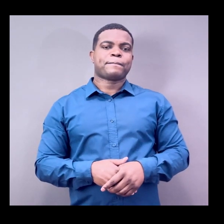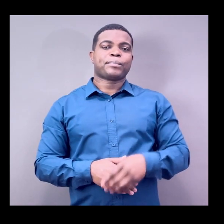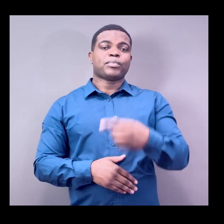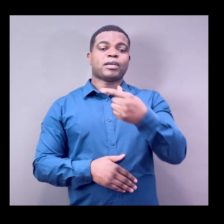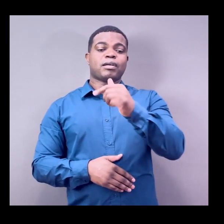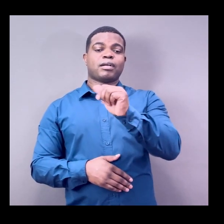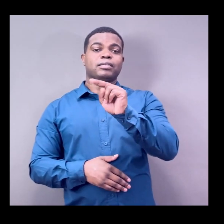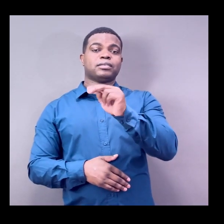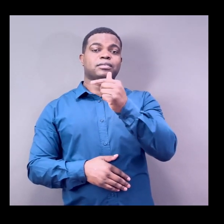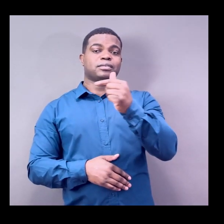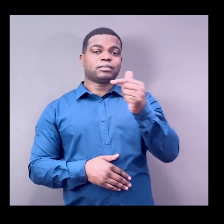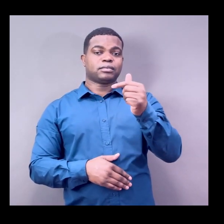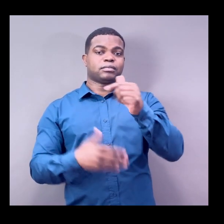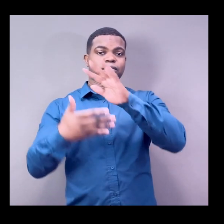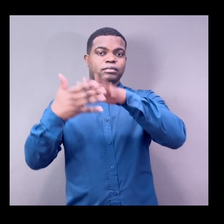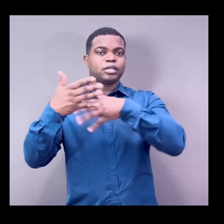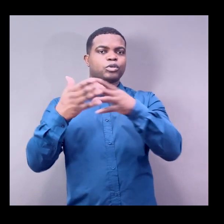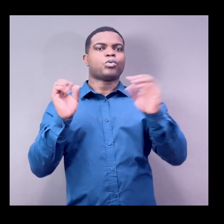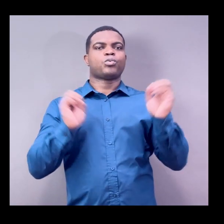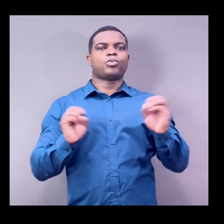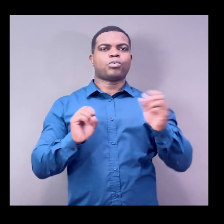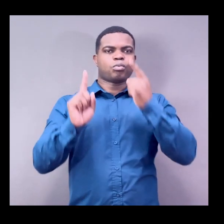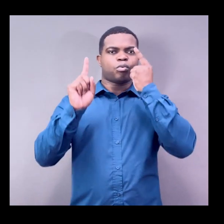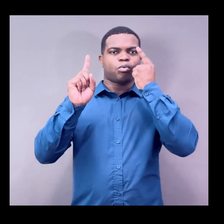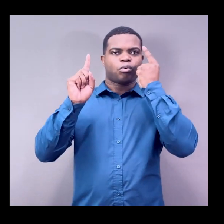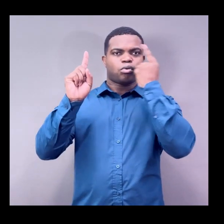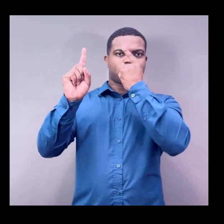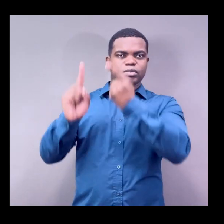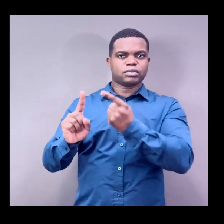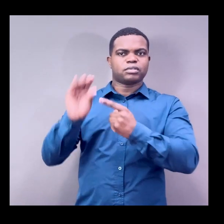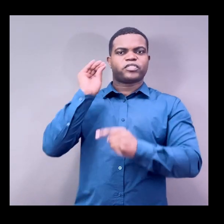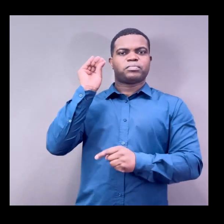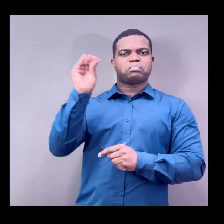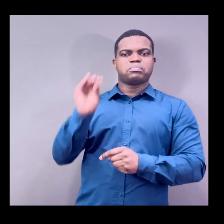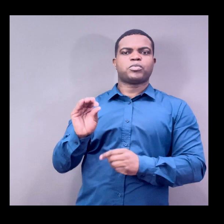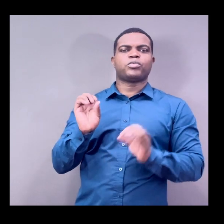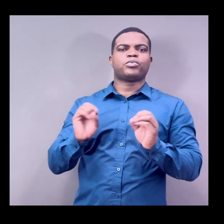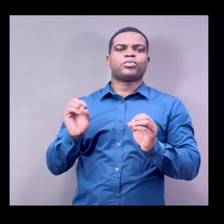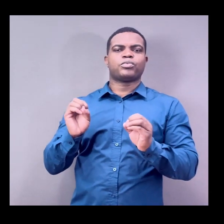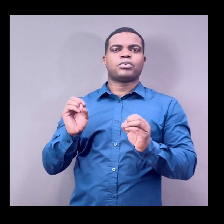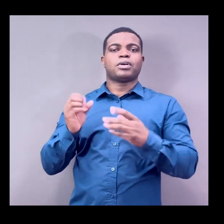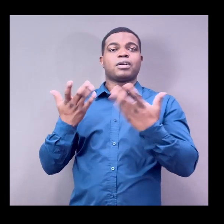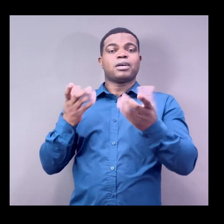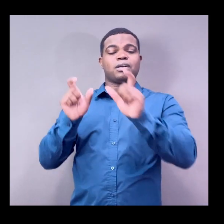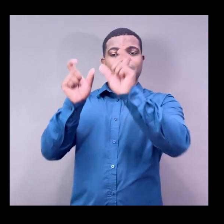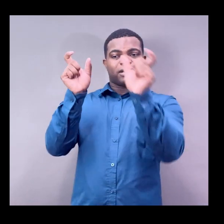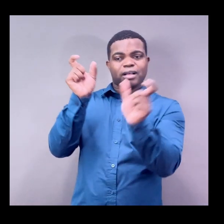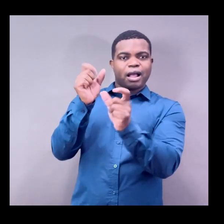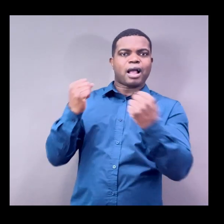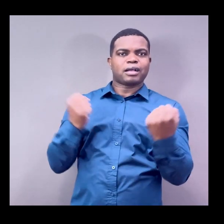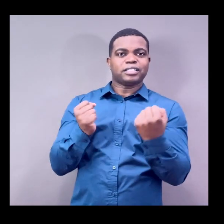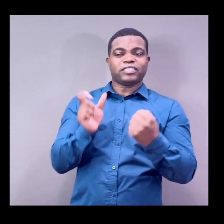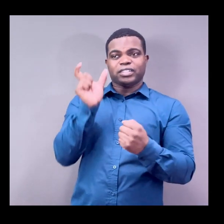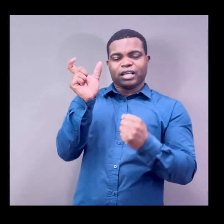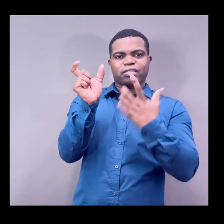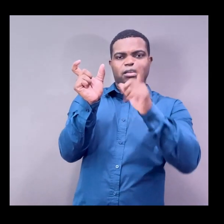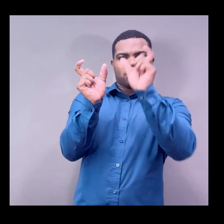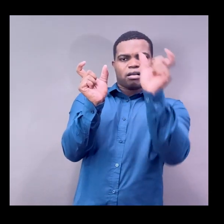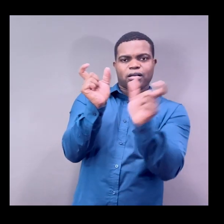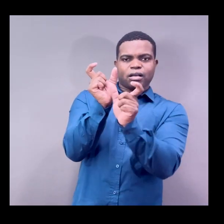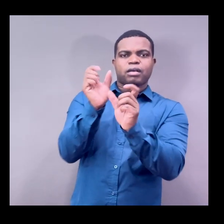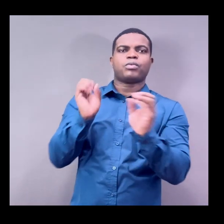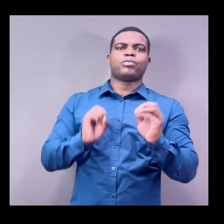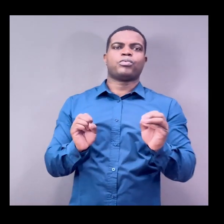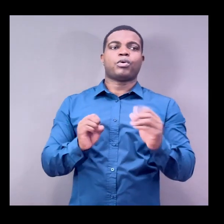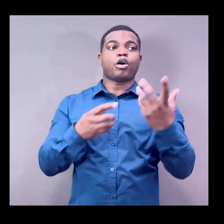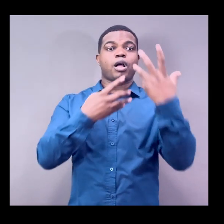is that this Gantt chart doesn't have the objective, doesn't have the sub-activity or